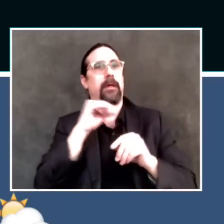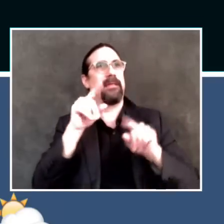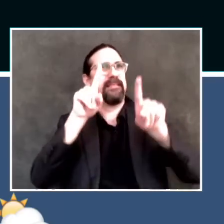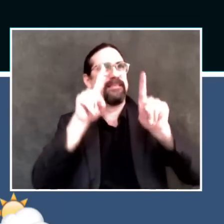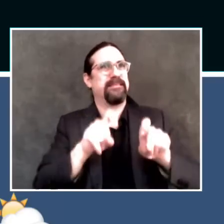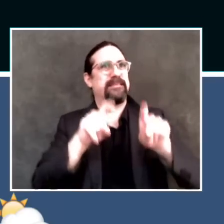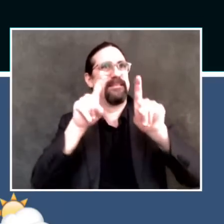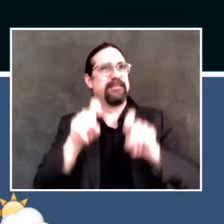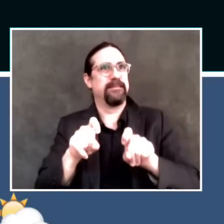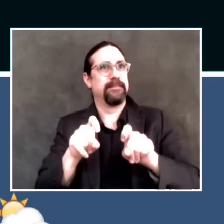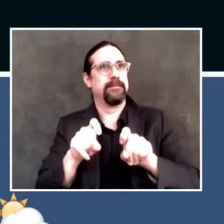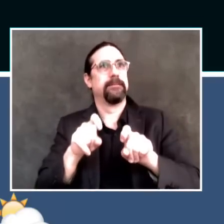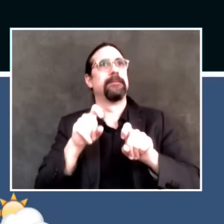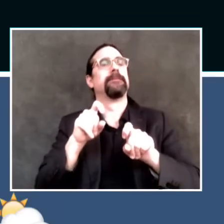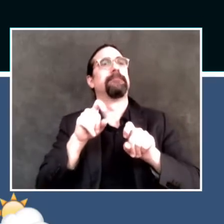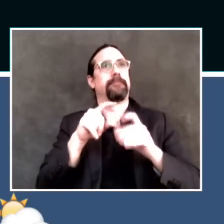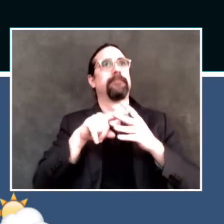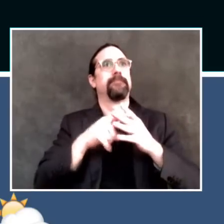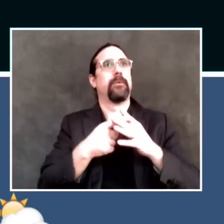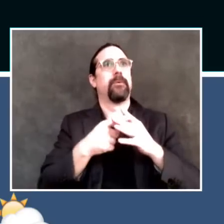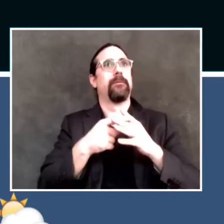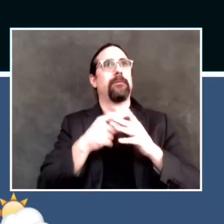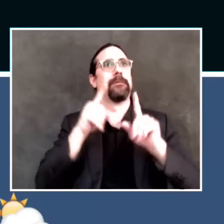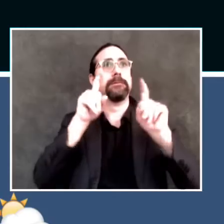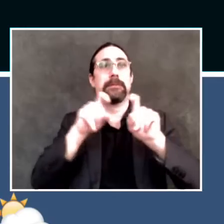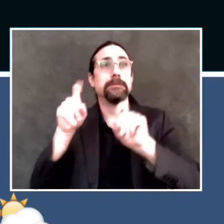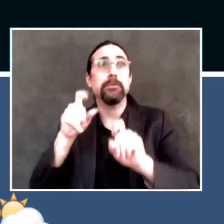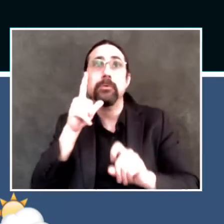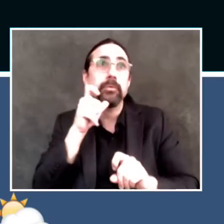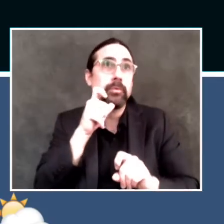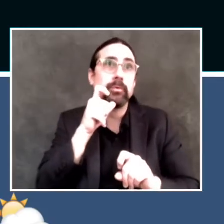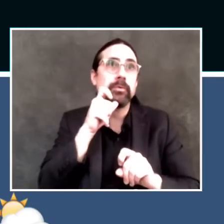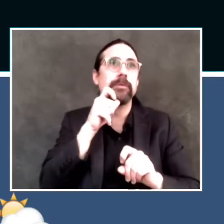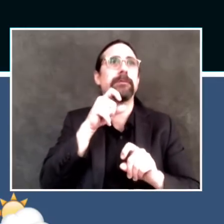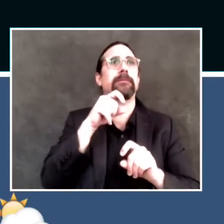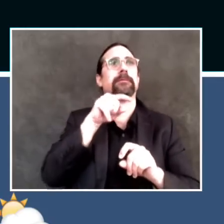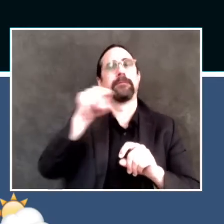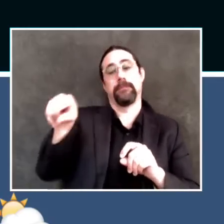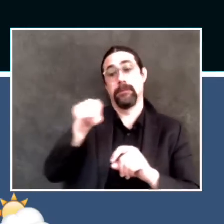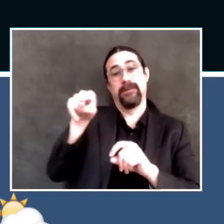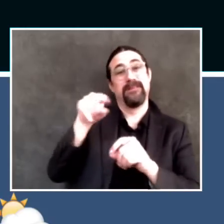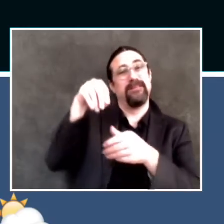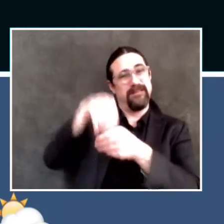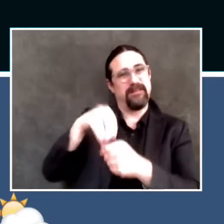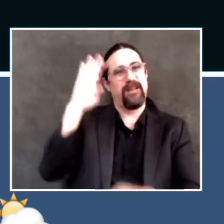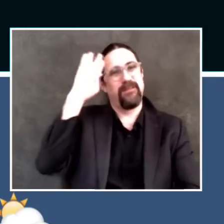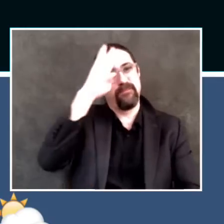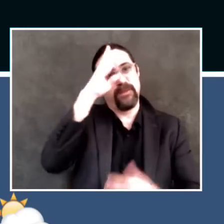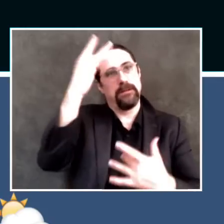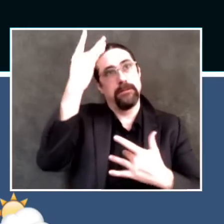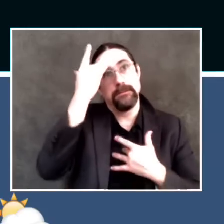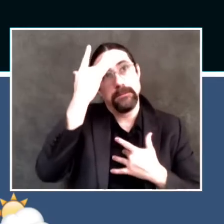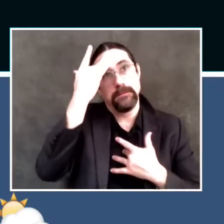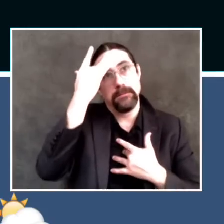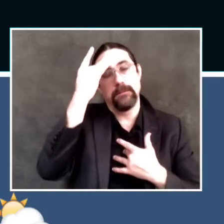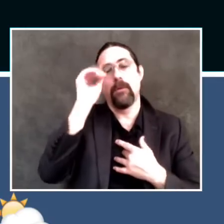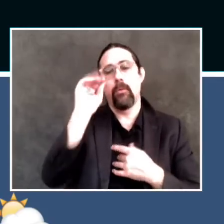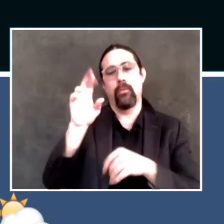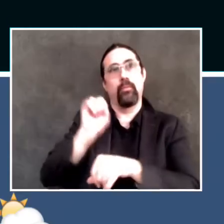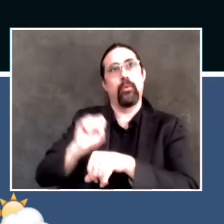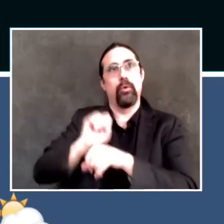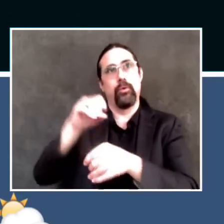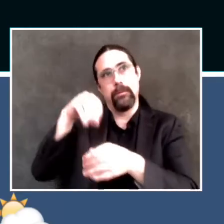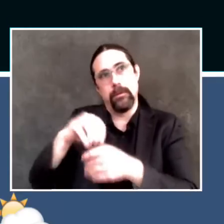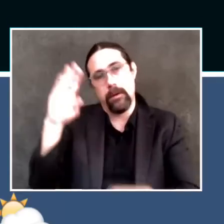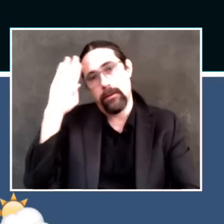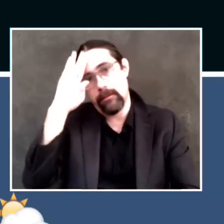their lives. Folks in the hospital, in danger, or people who it's quite clear are already experiencing disease in a direct,